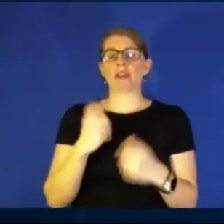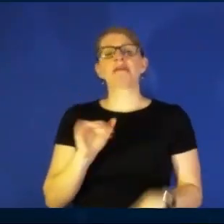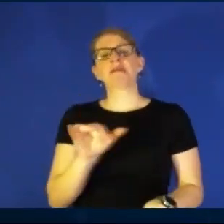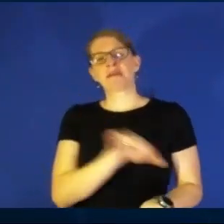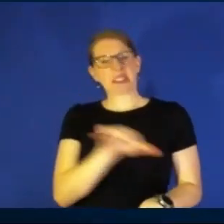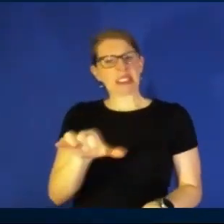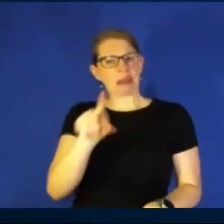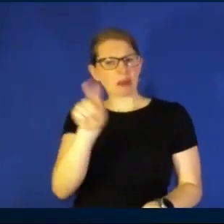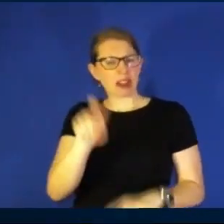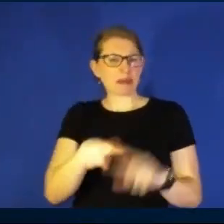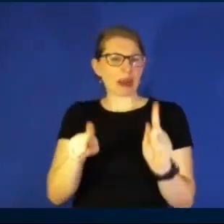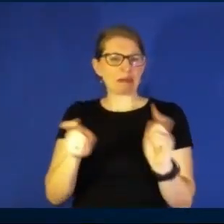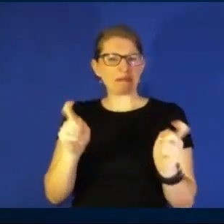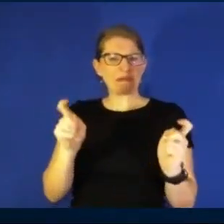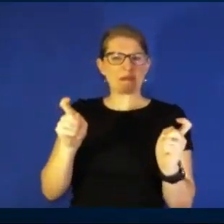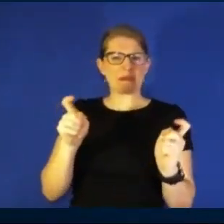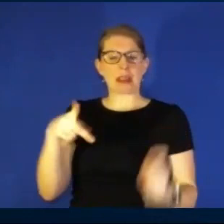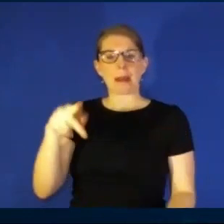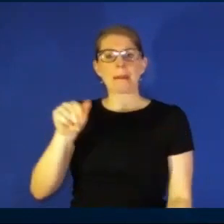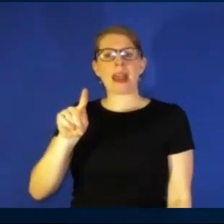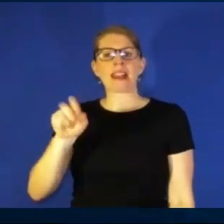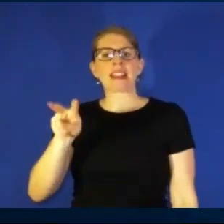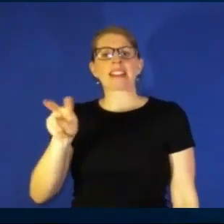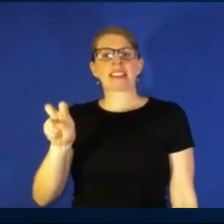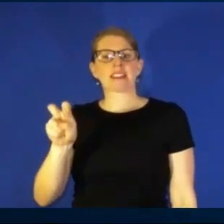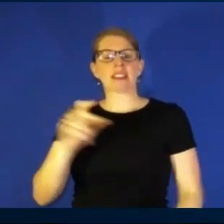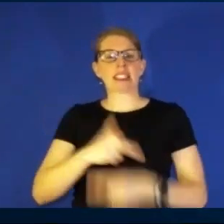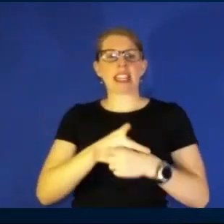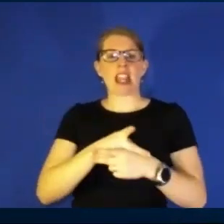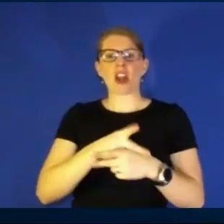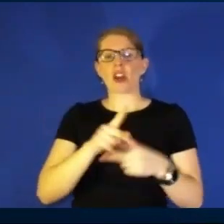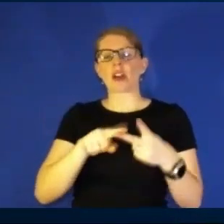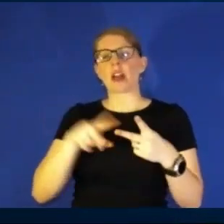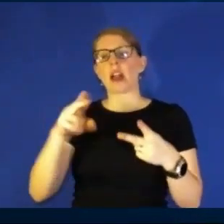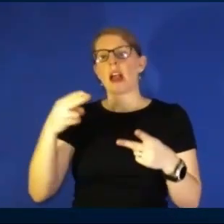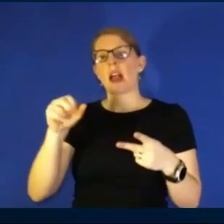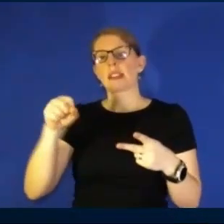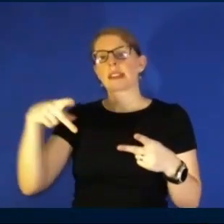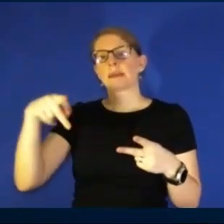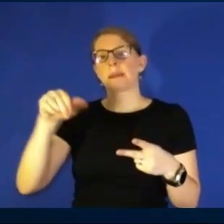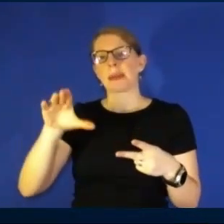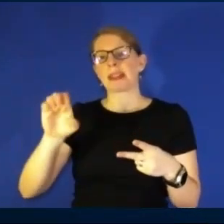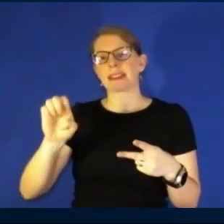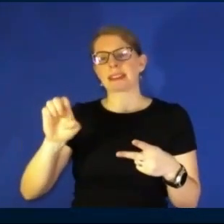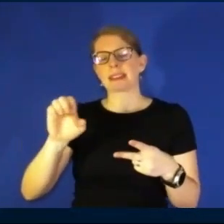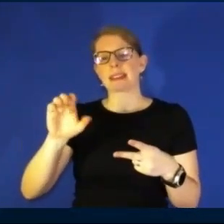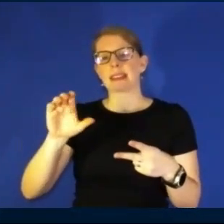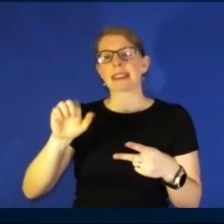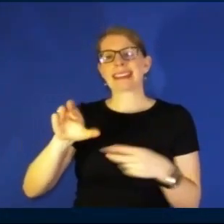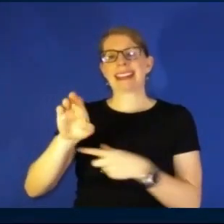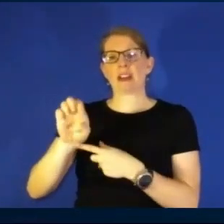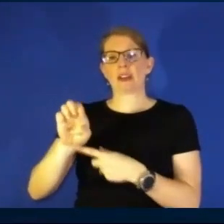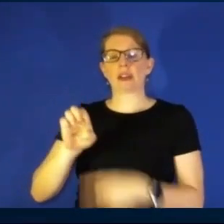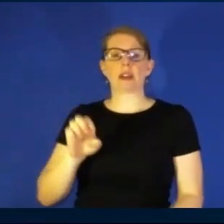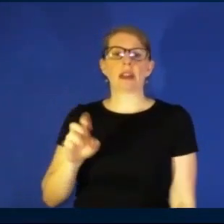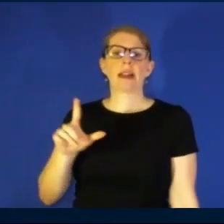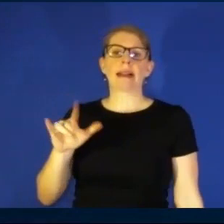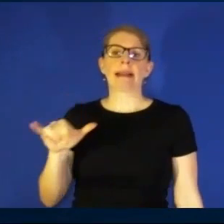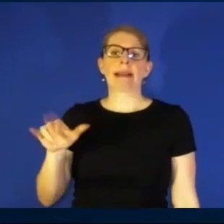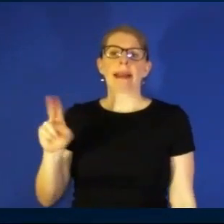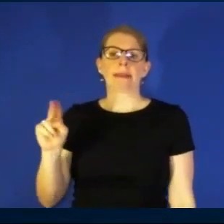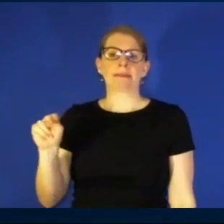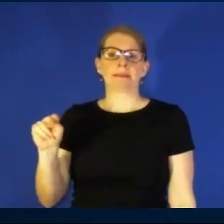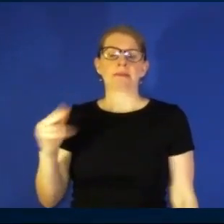in different ways about palliative care versus hospice care. Lynn Painter, Facebook message, just wanting more of